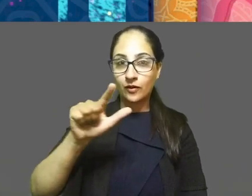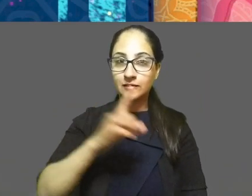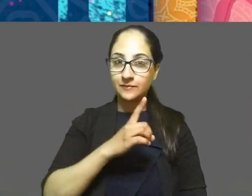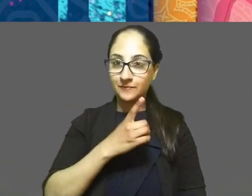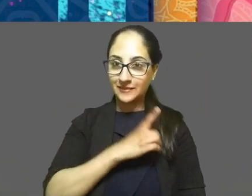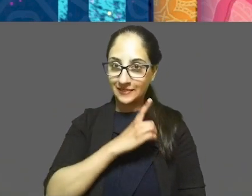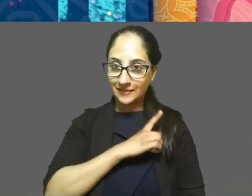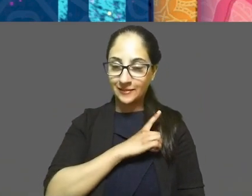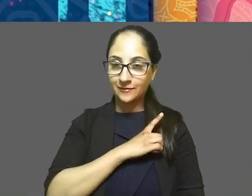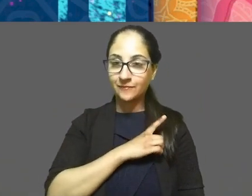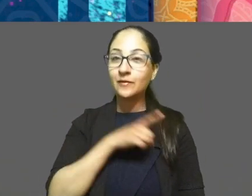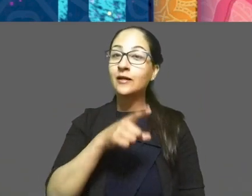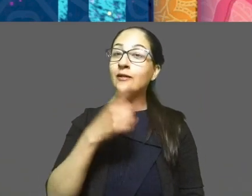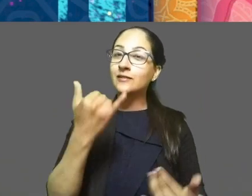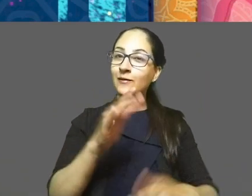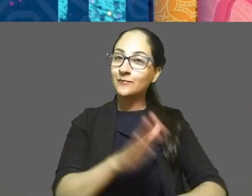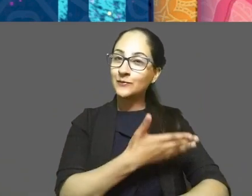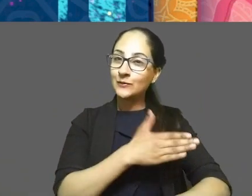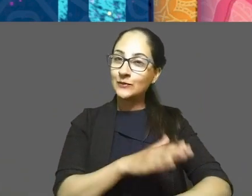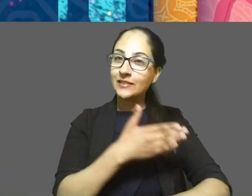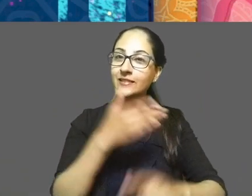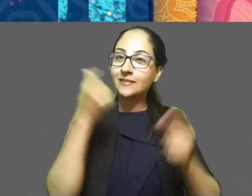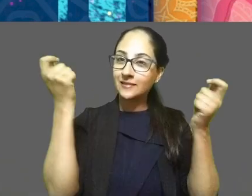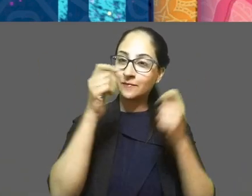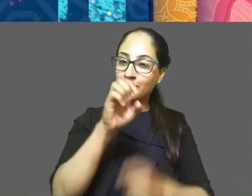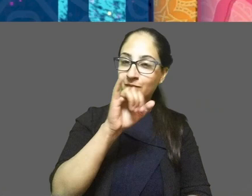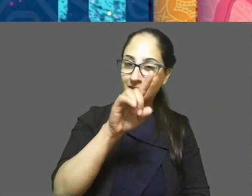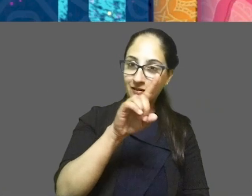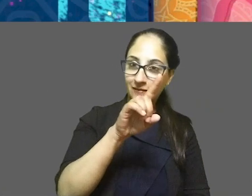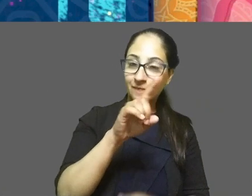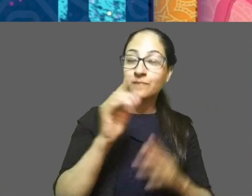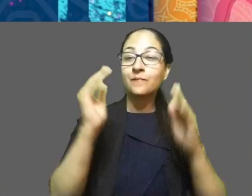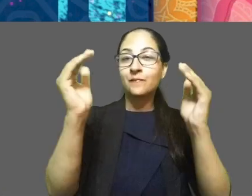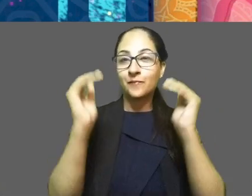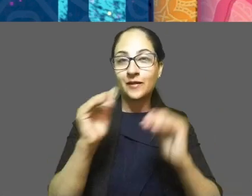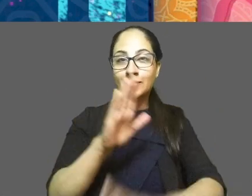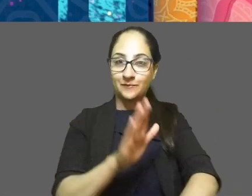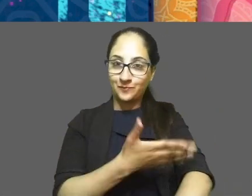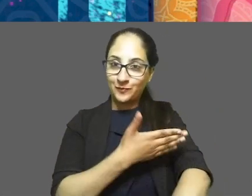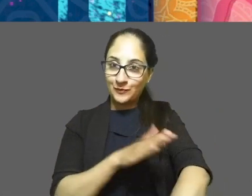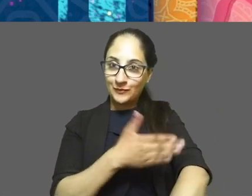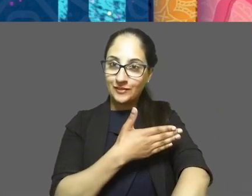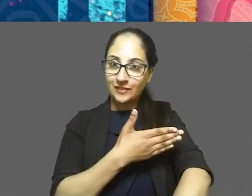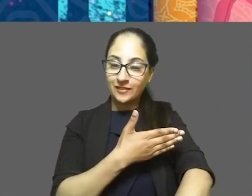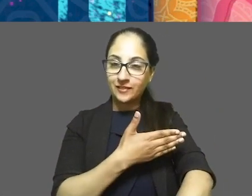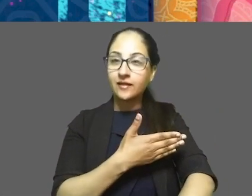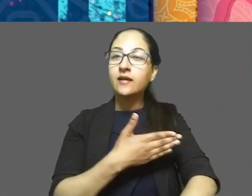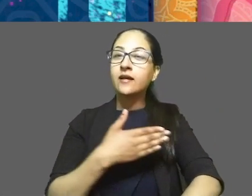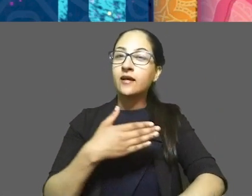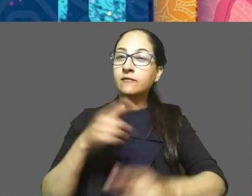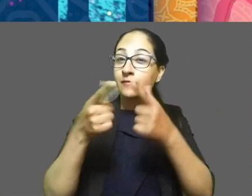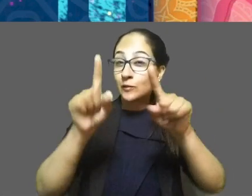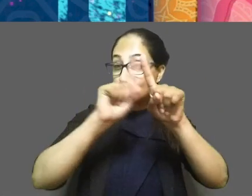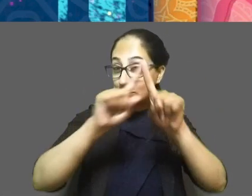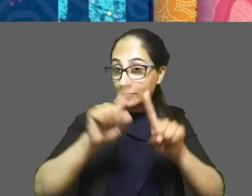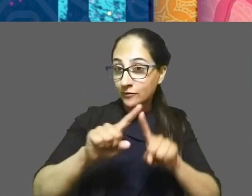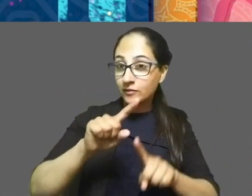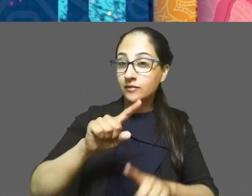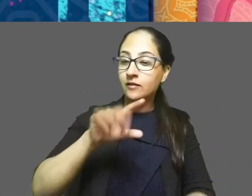show Mira Royal Detective. In this episode, Ayana sings the Eid song as she celebrates the holiday with loved